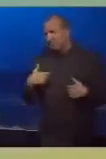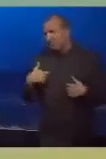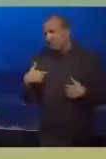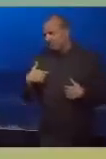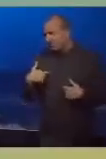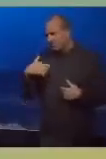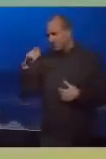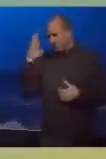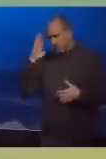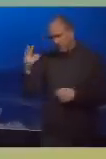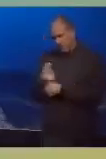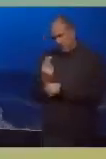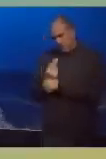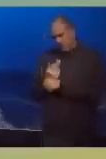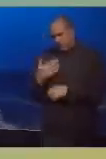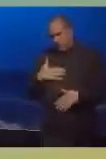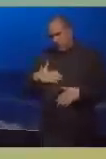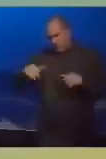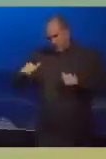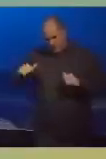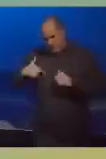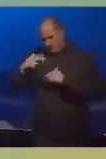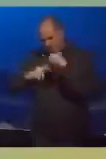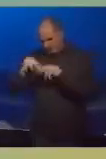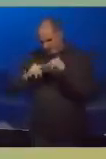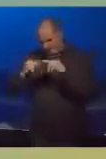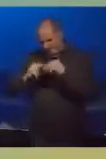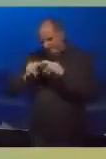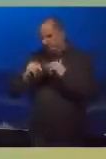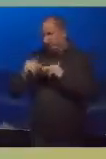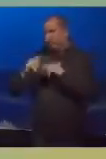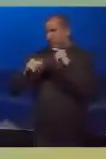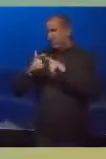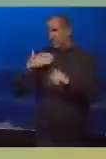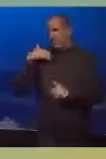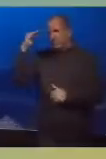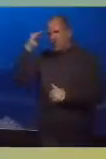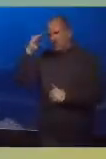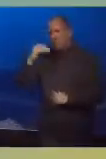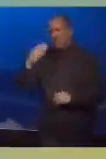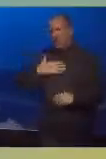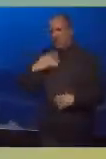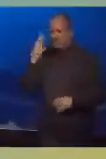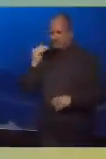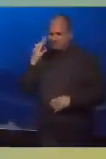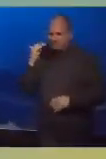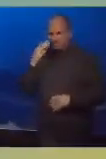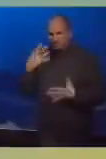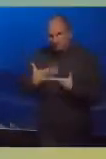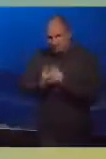build from my abilities, from my knowledge and convictions to speak truth to power.